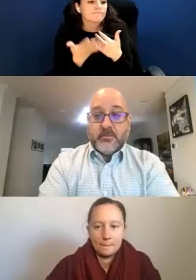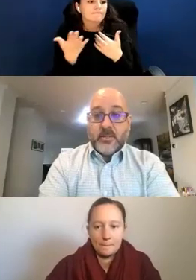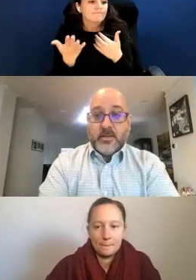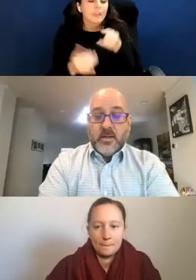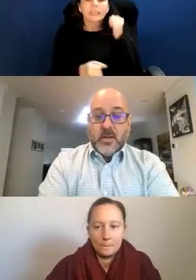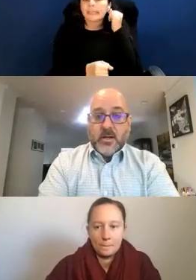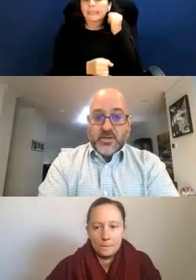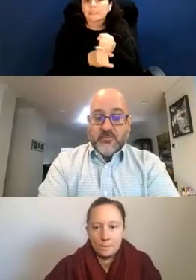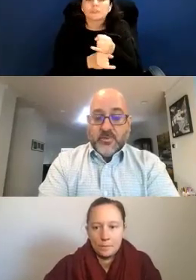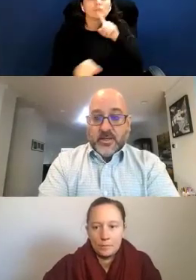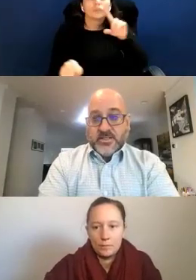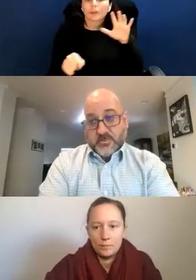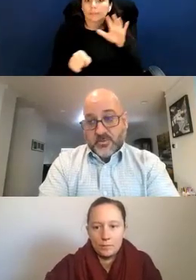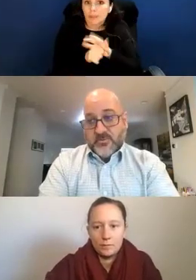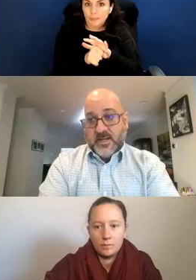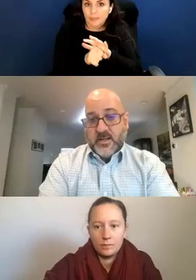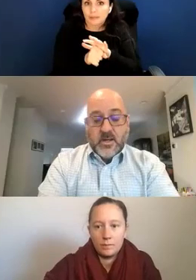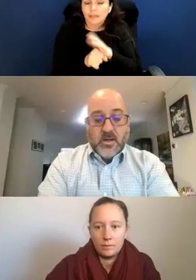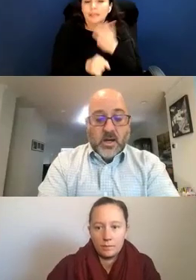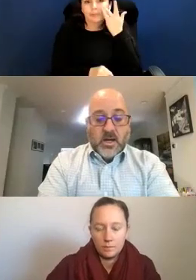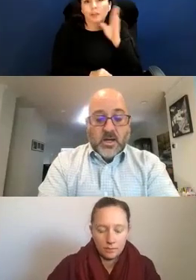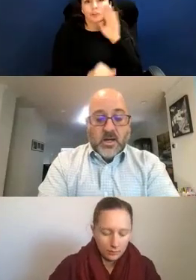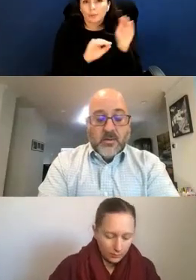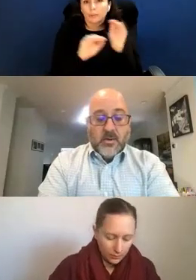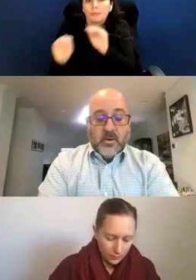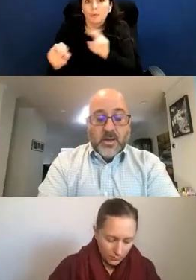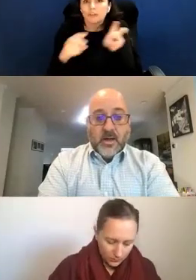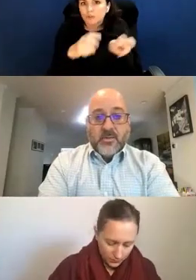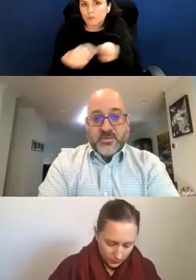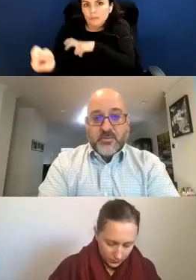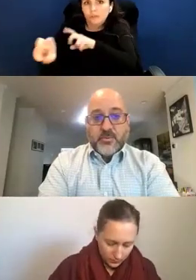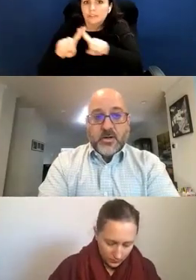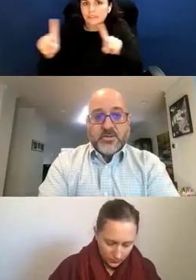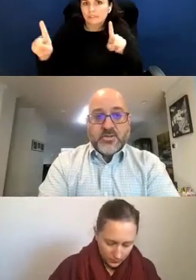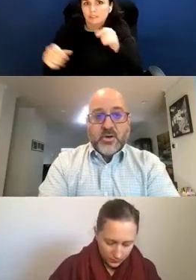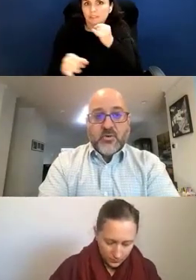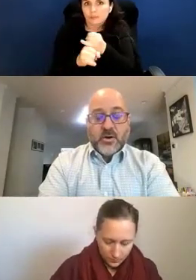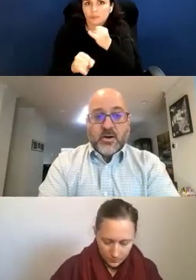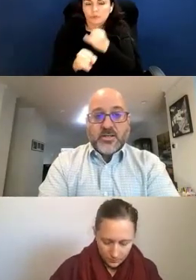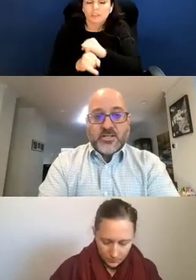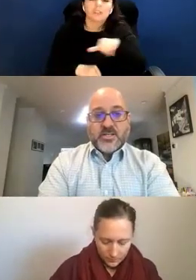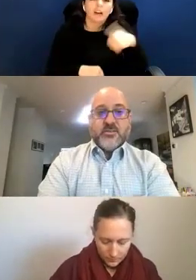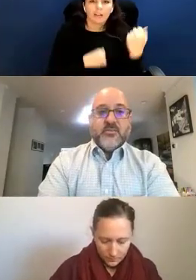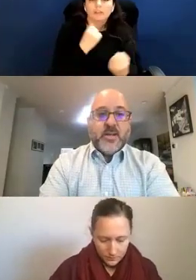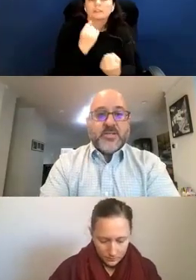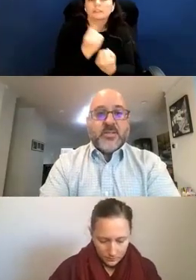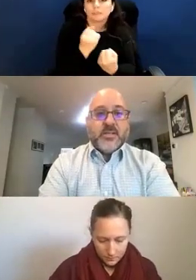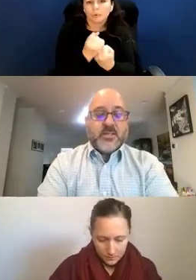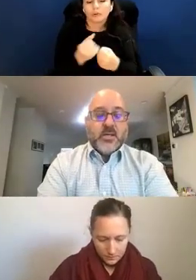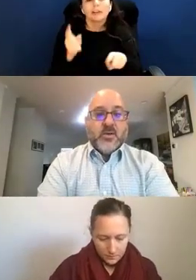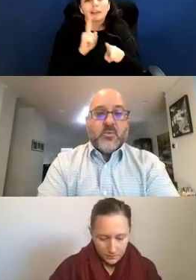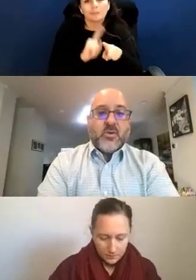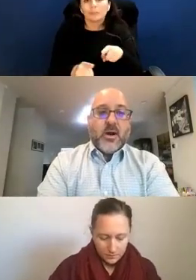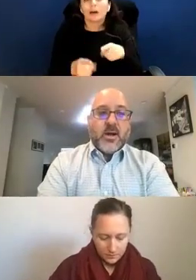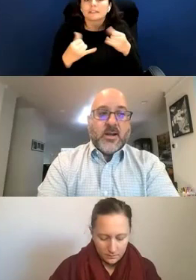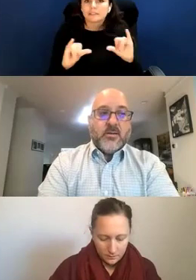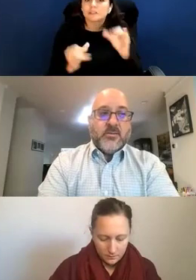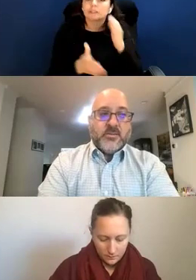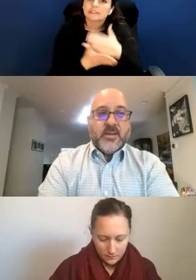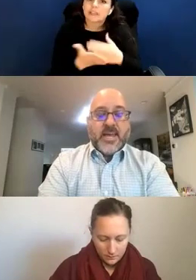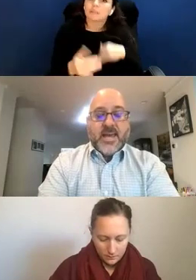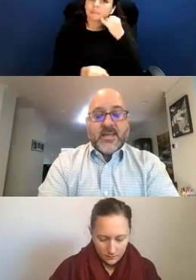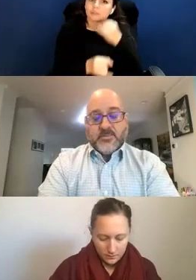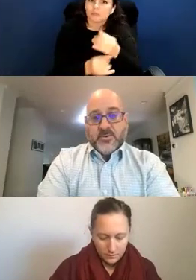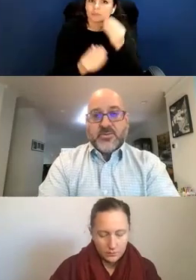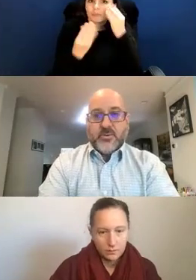institutional commitment because you're moving, and other support. So there are additional information that's required